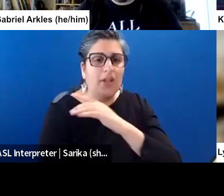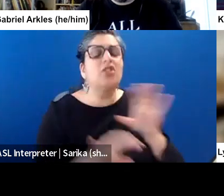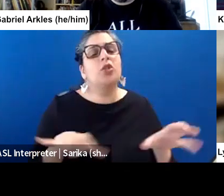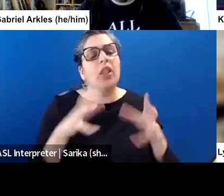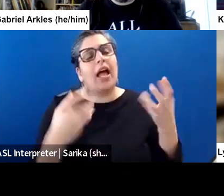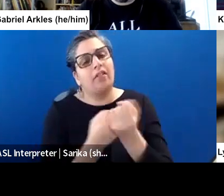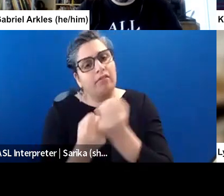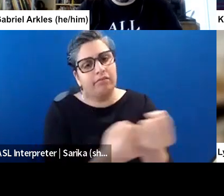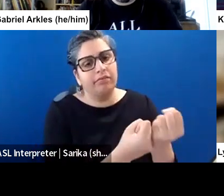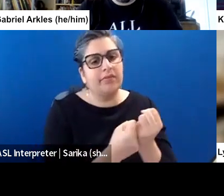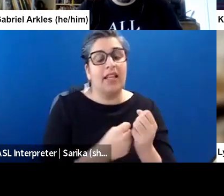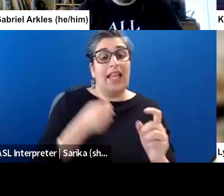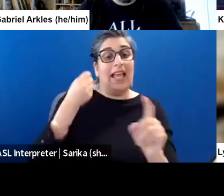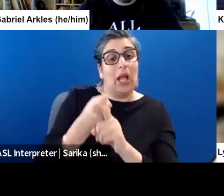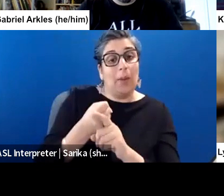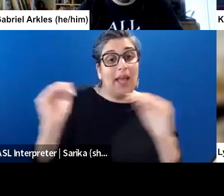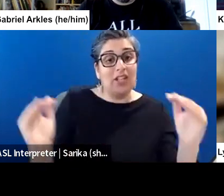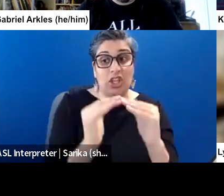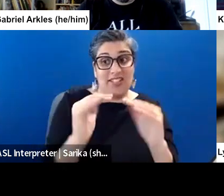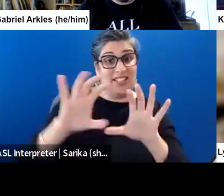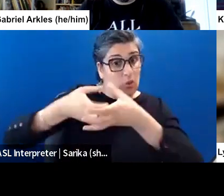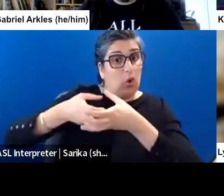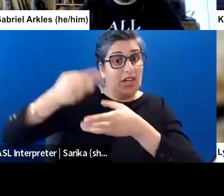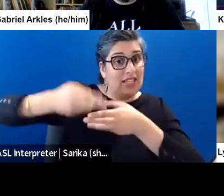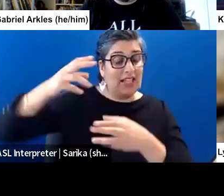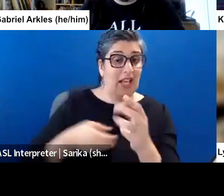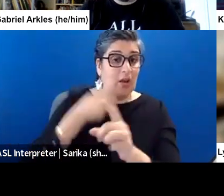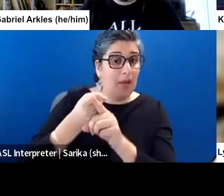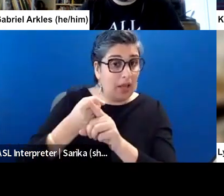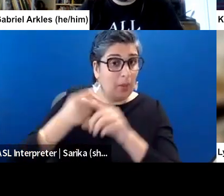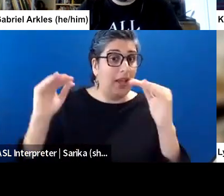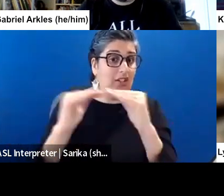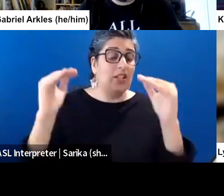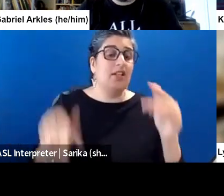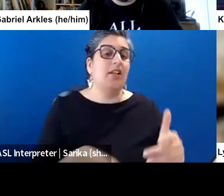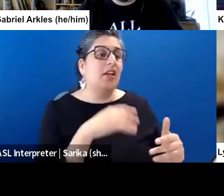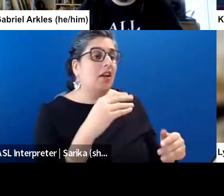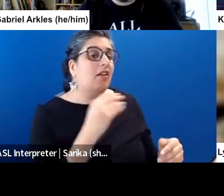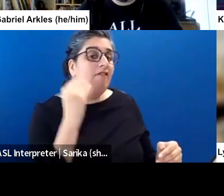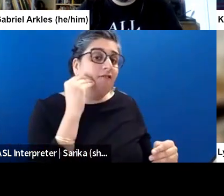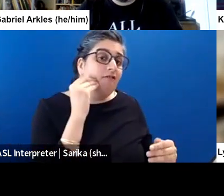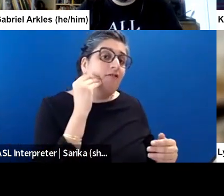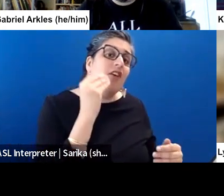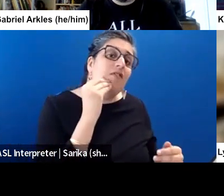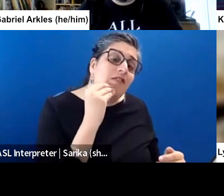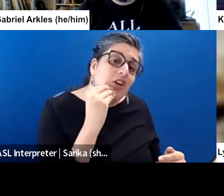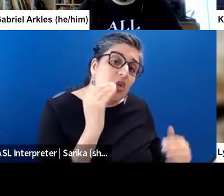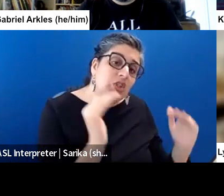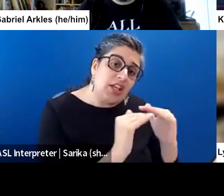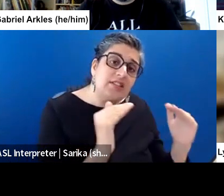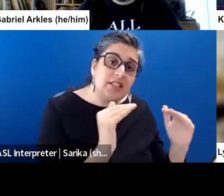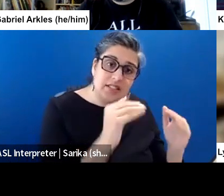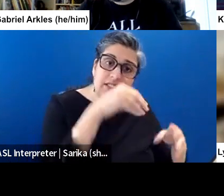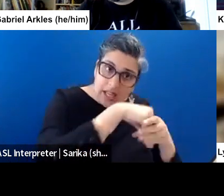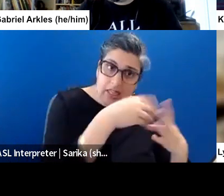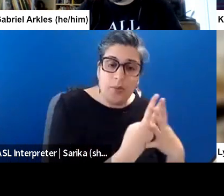and Impact Justice as well. They've done a complete report on food justice in the jails and prisons, and their pilot program is here in DC. But